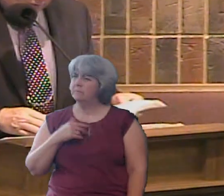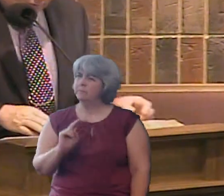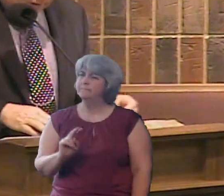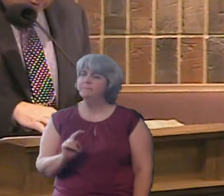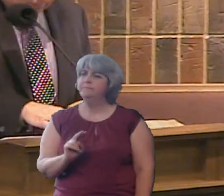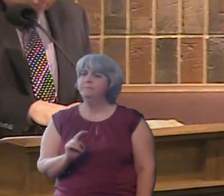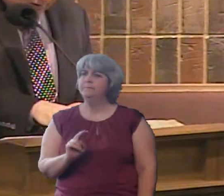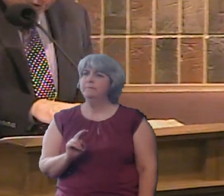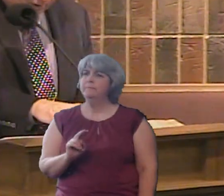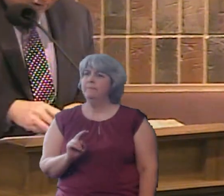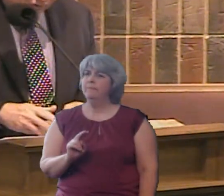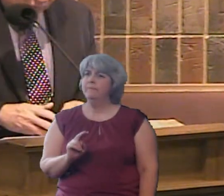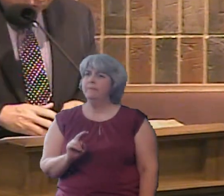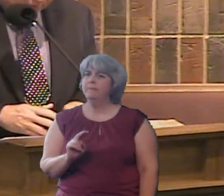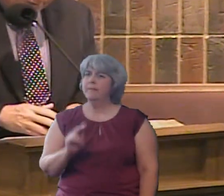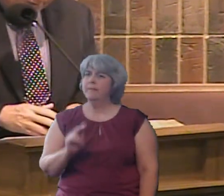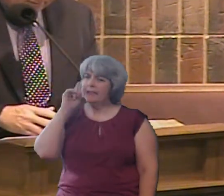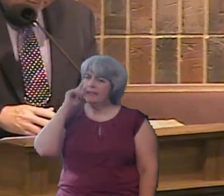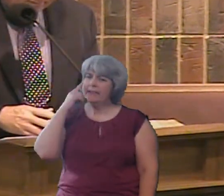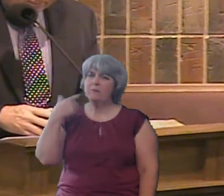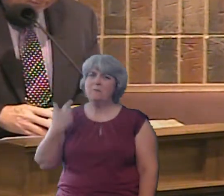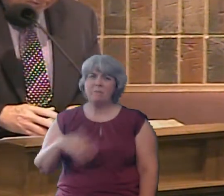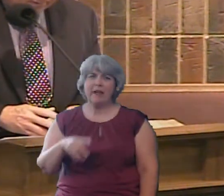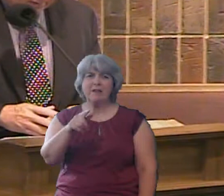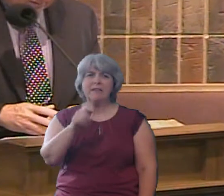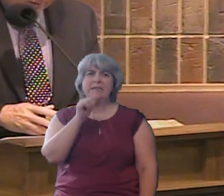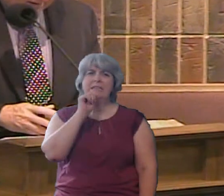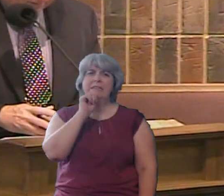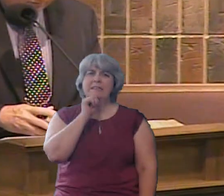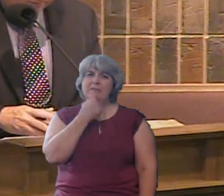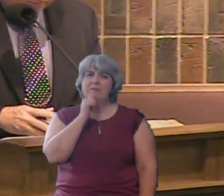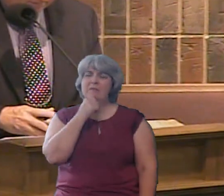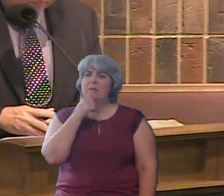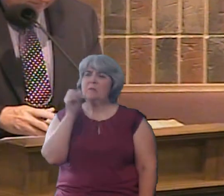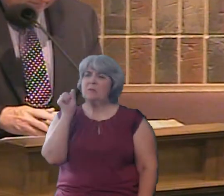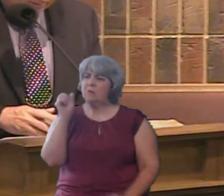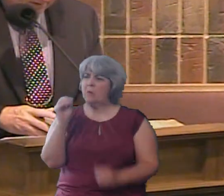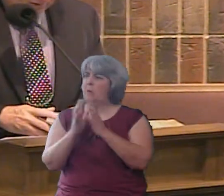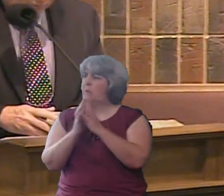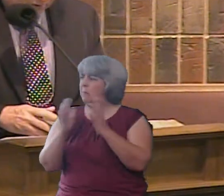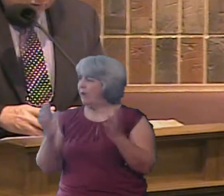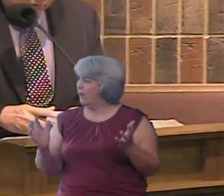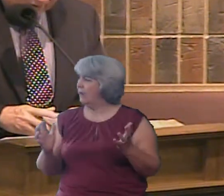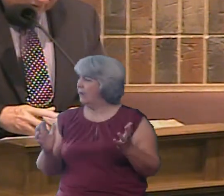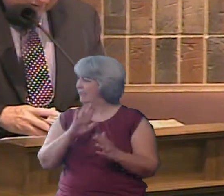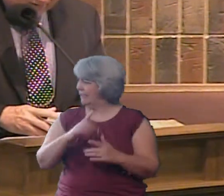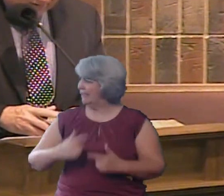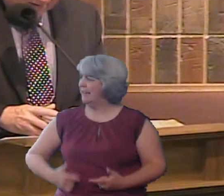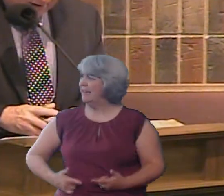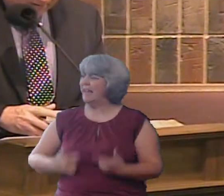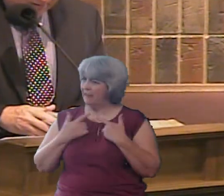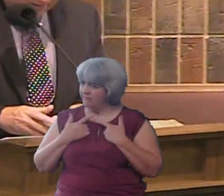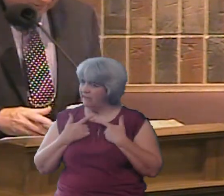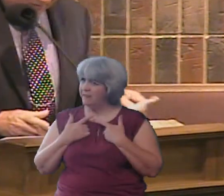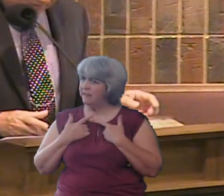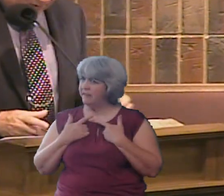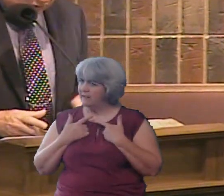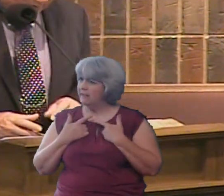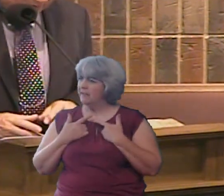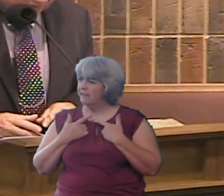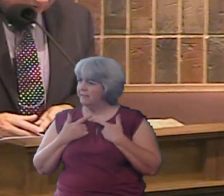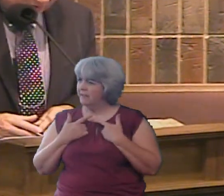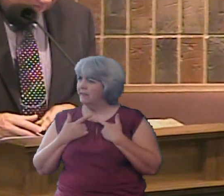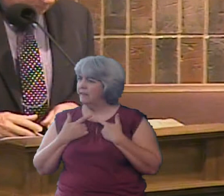I am overwhelmed by what he endured in his life. When you really sit down and think about